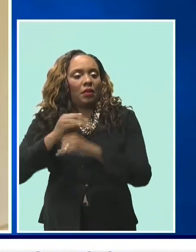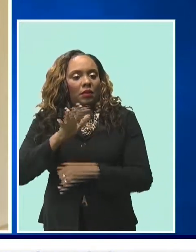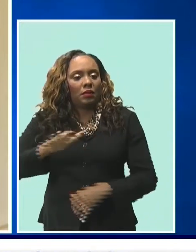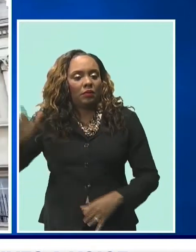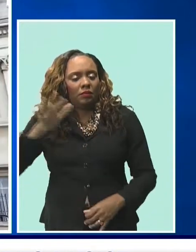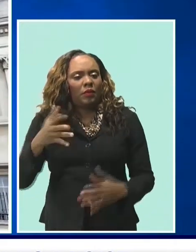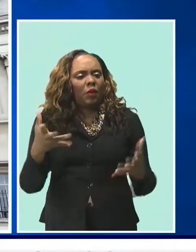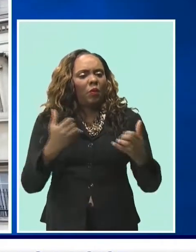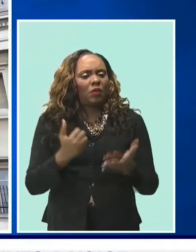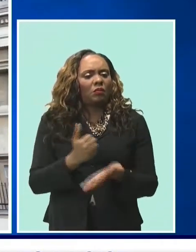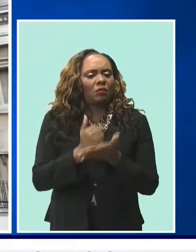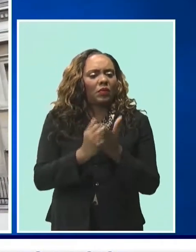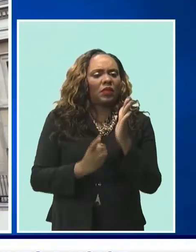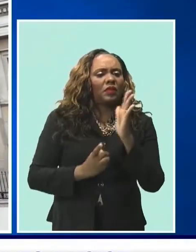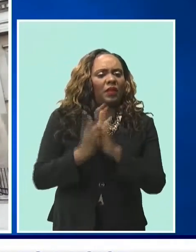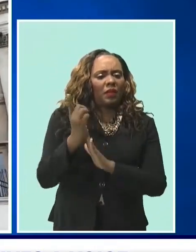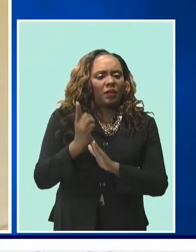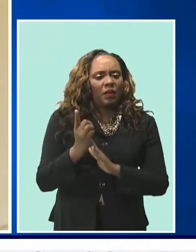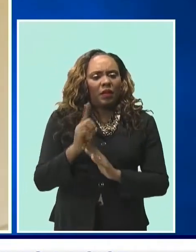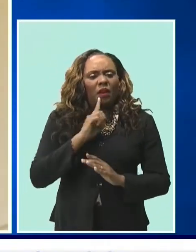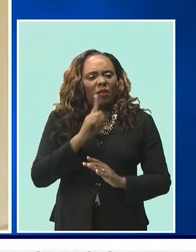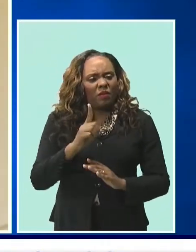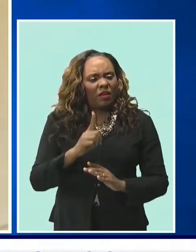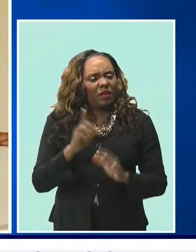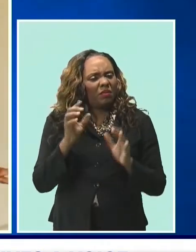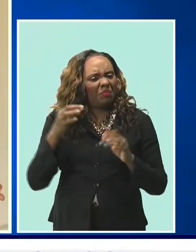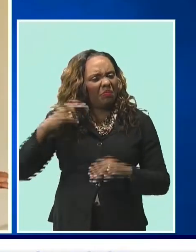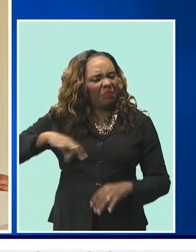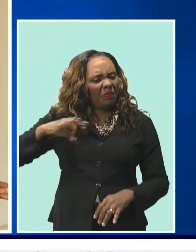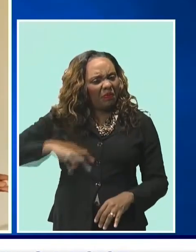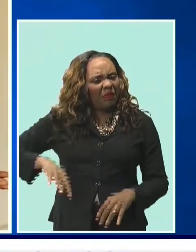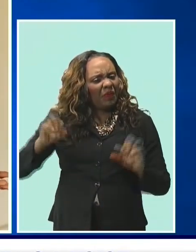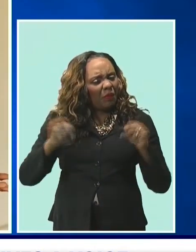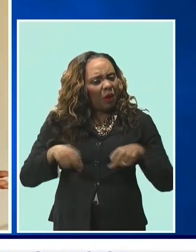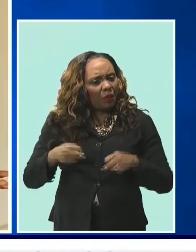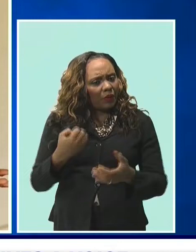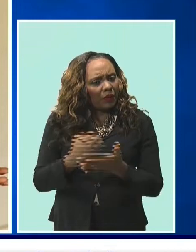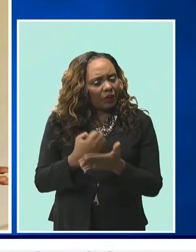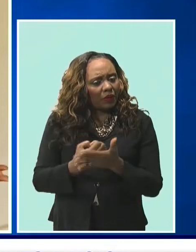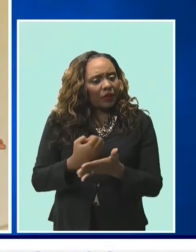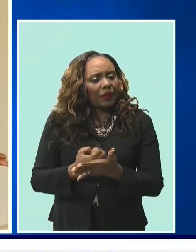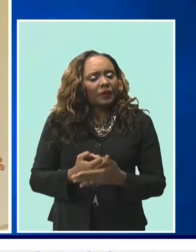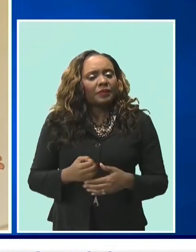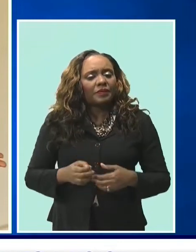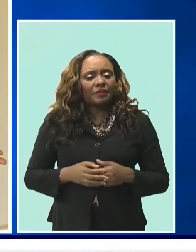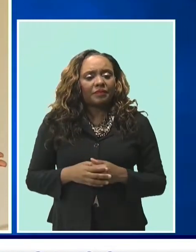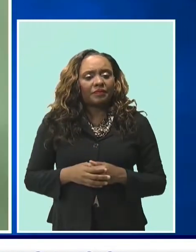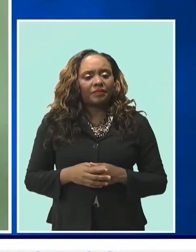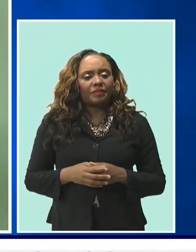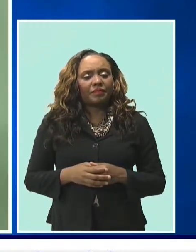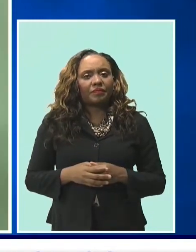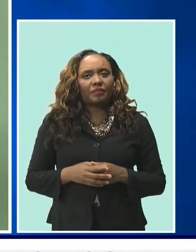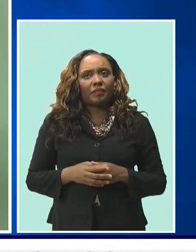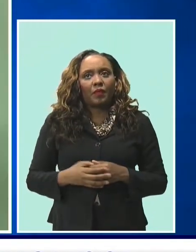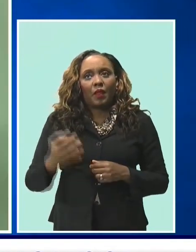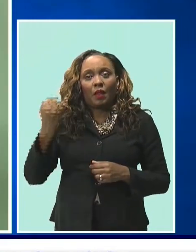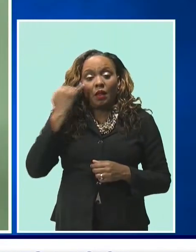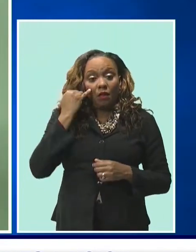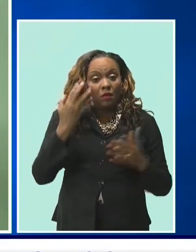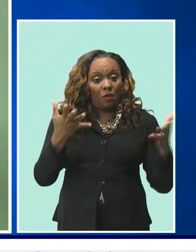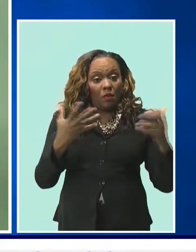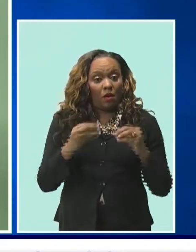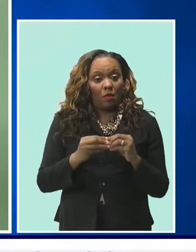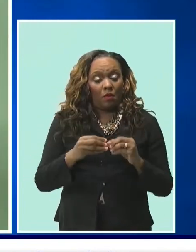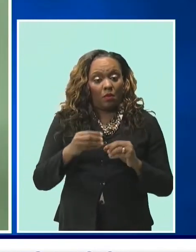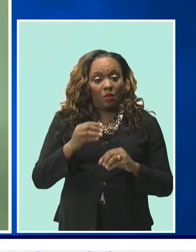arts in Barbados. He also sees the industry as one that can bring significant economic returns. If we want to have job creation,